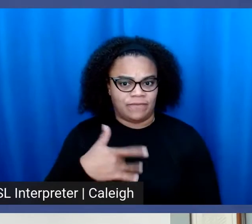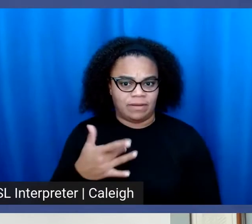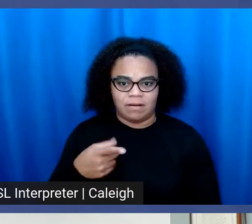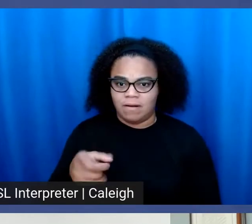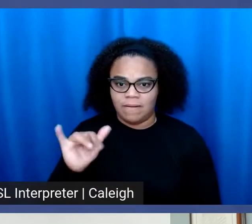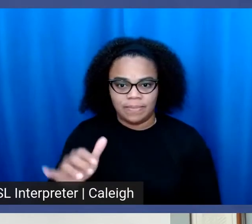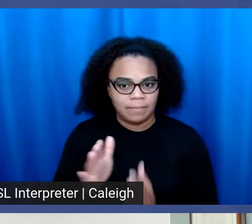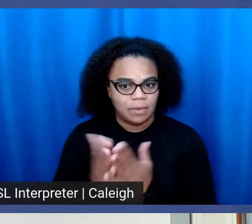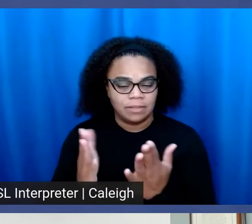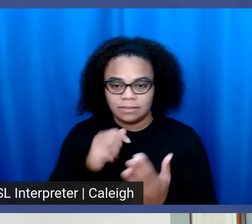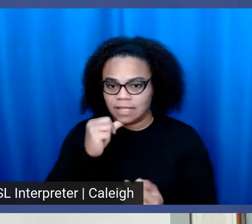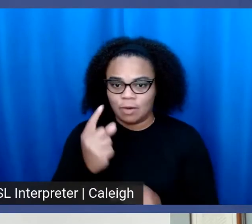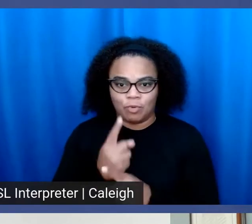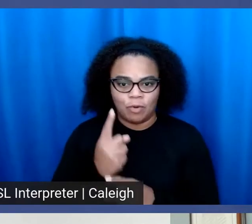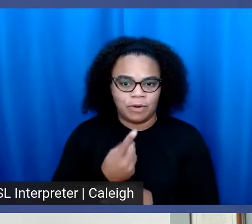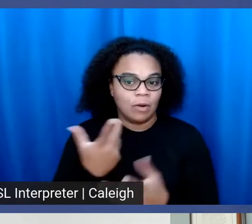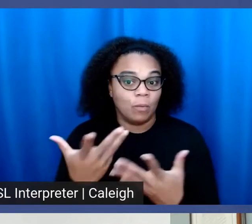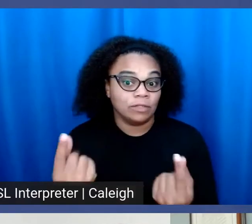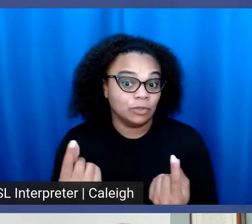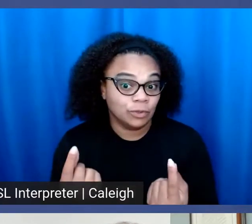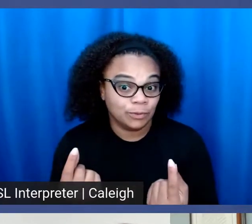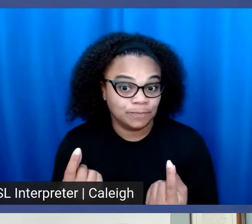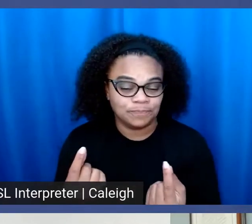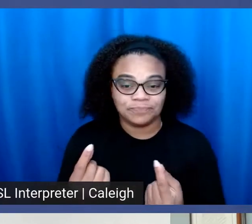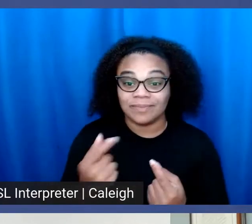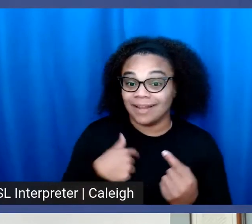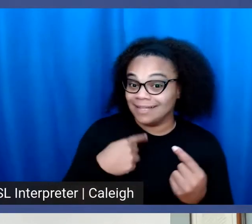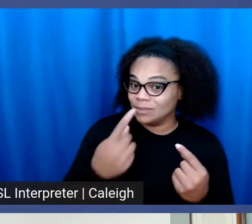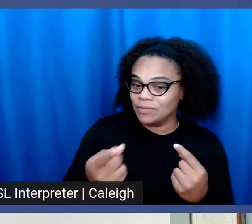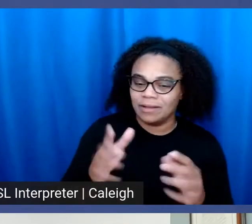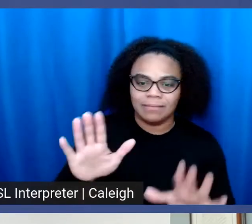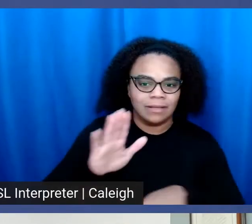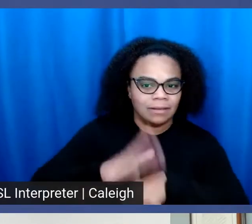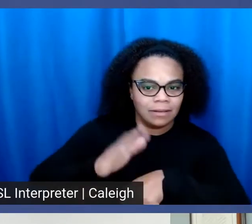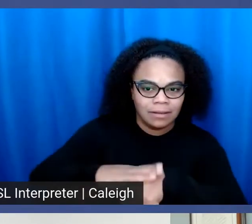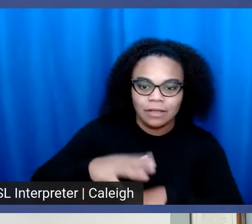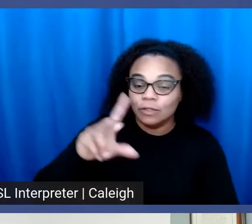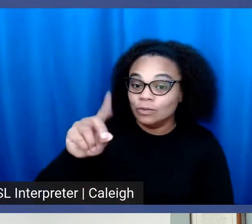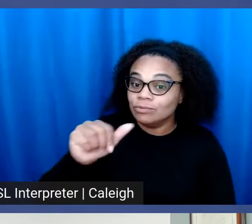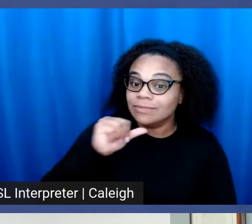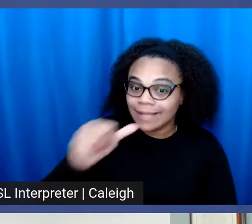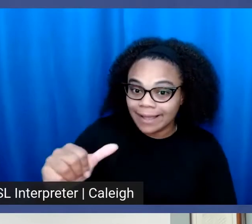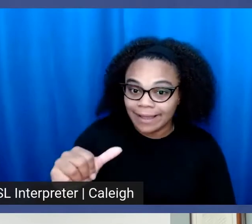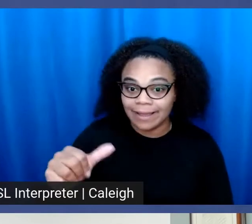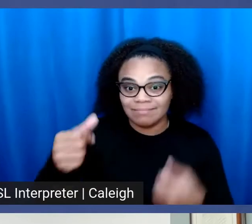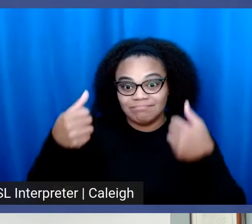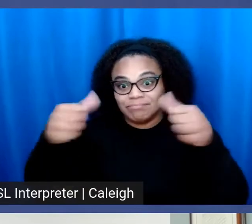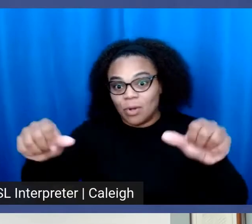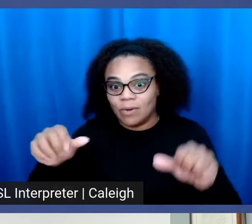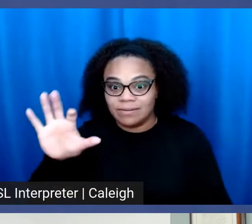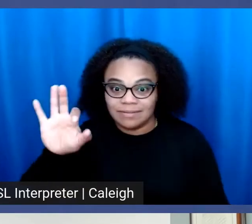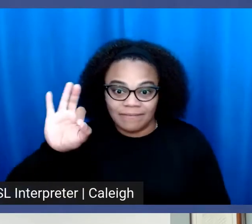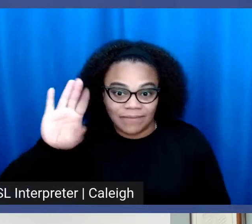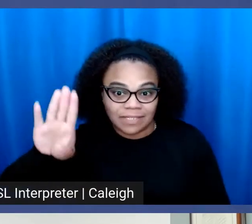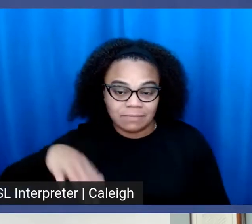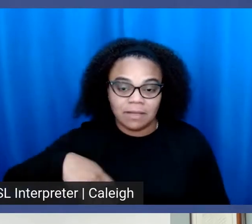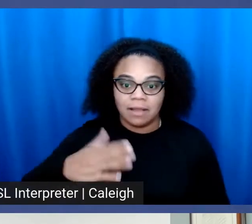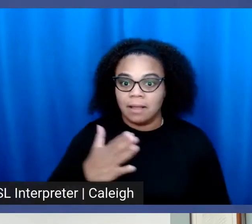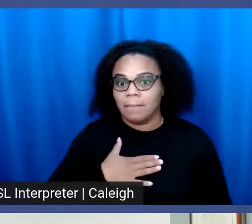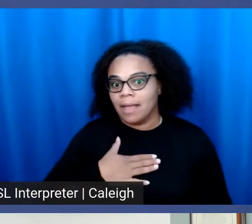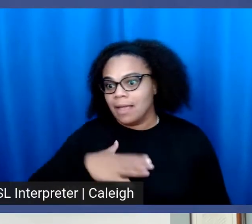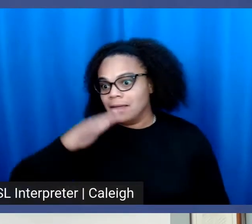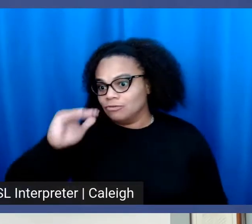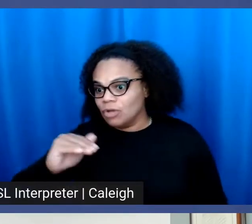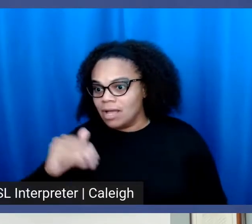inappropriate or jarring, what do you do? And I said, well, the thing you don't do is rush off to Facebook and say, my child is being groomed or